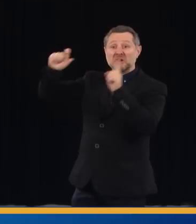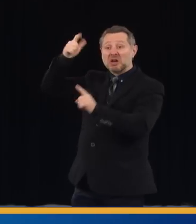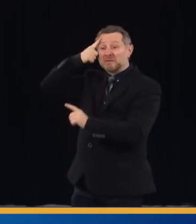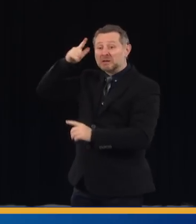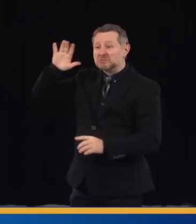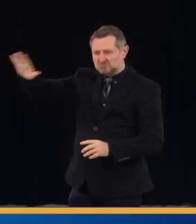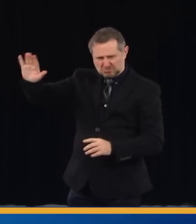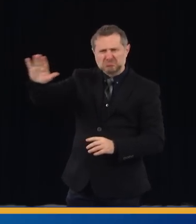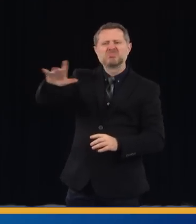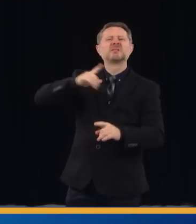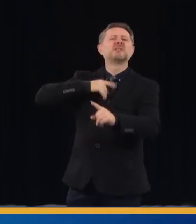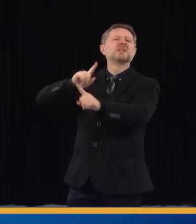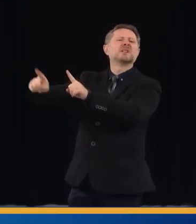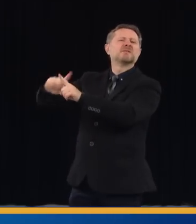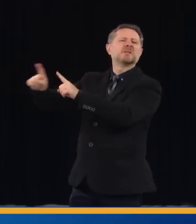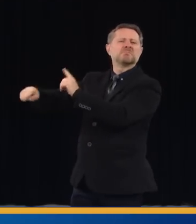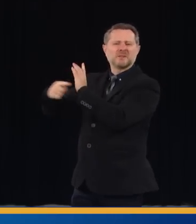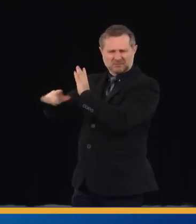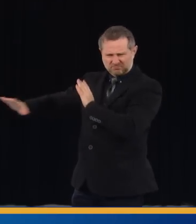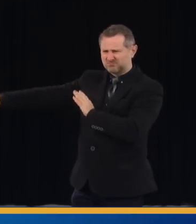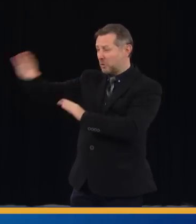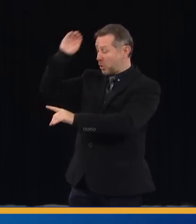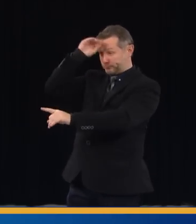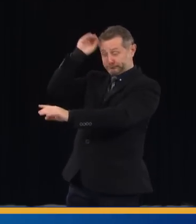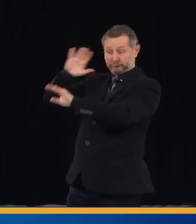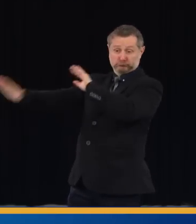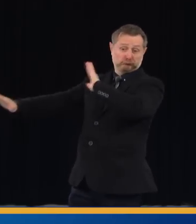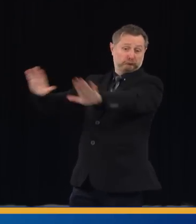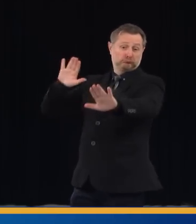opinions. And some have the apex